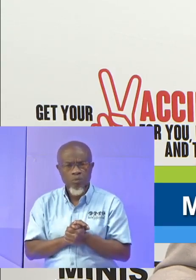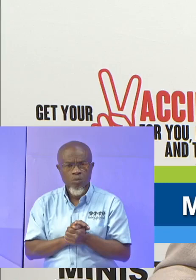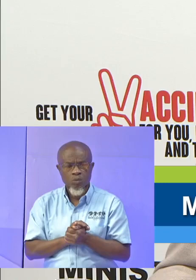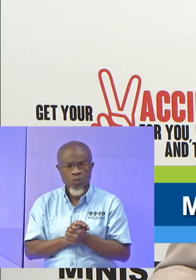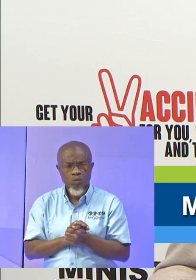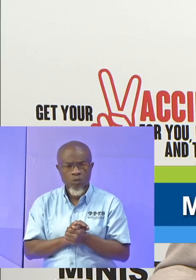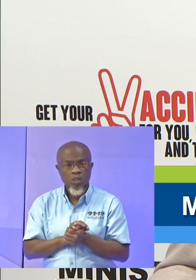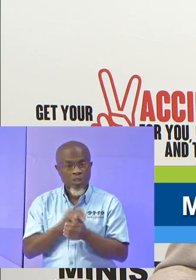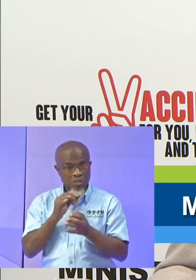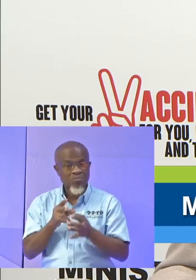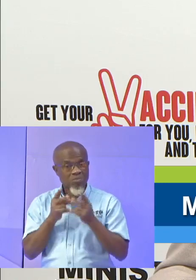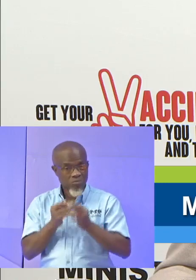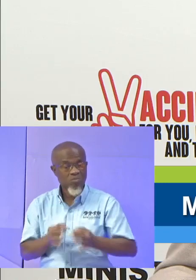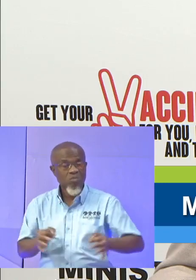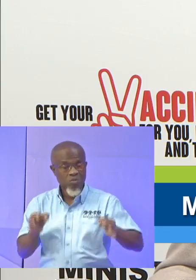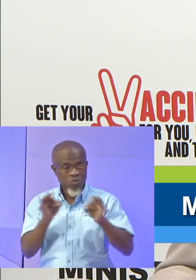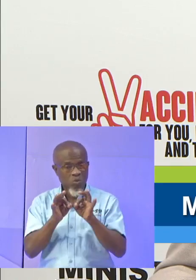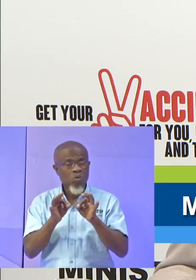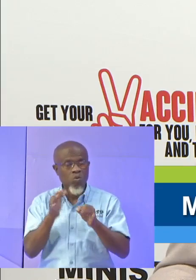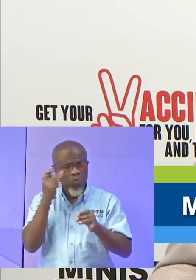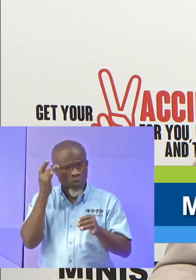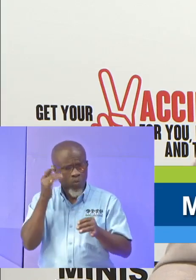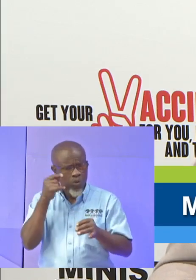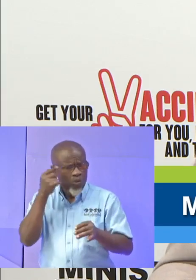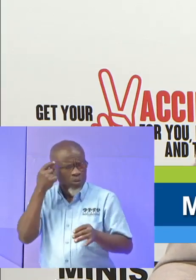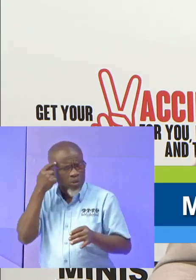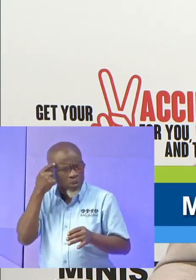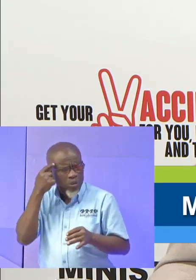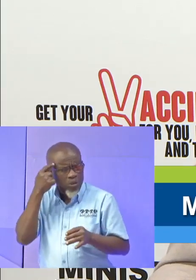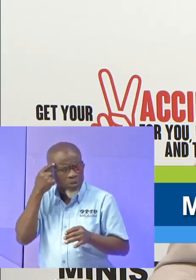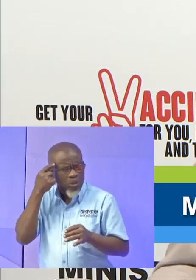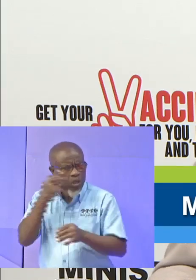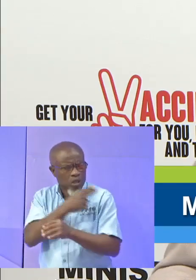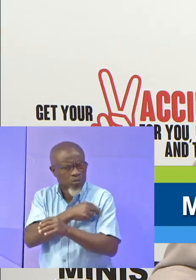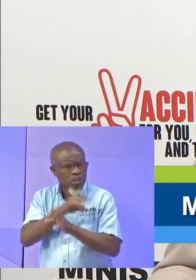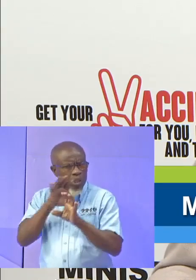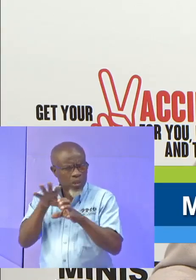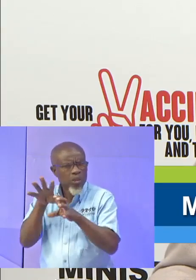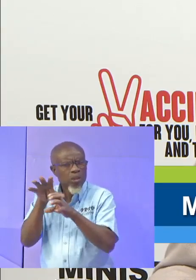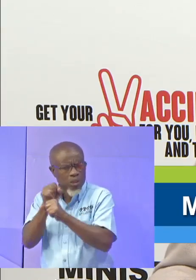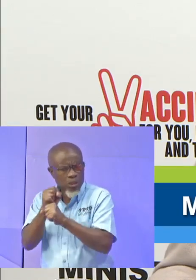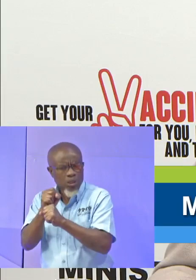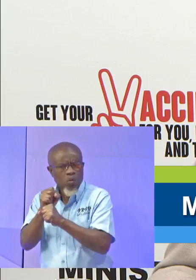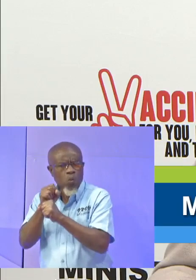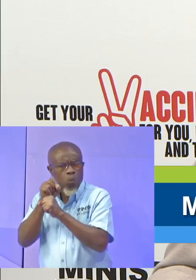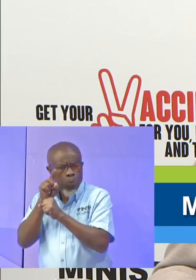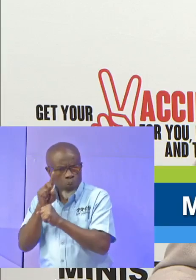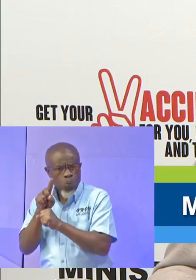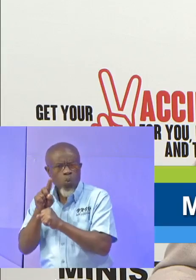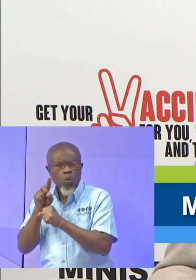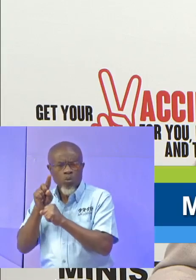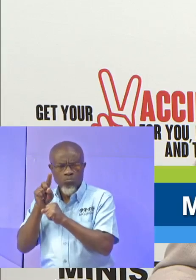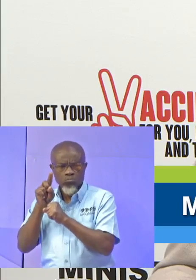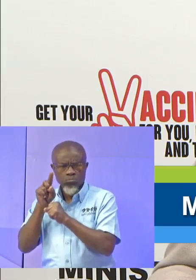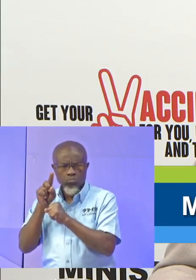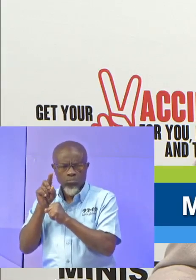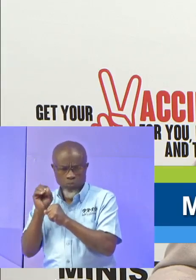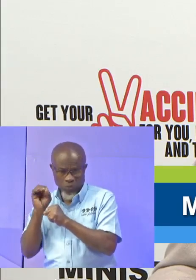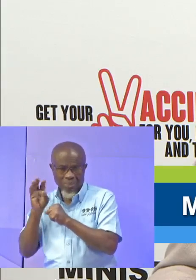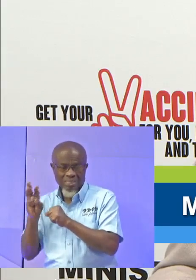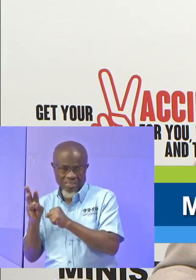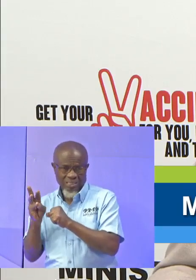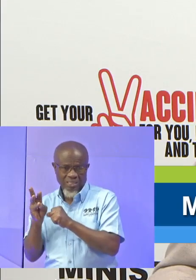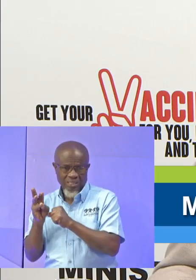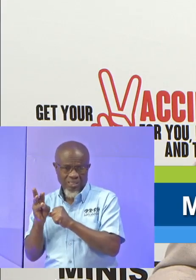consider that the hospital capacity is 706. That is outside of step downs and so on. And